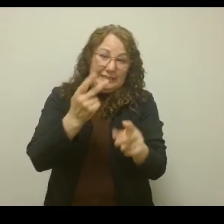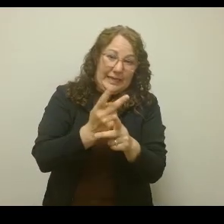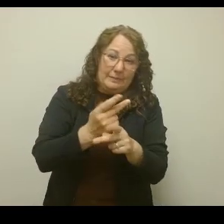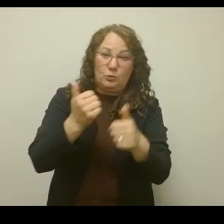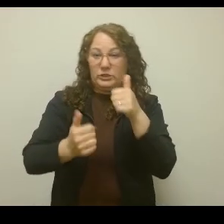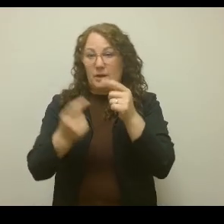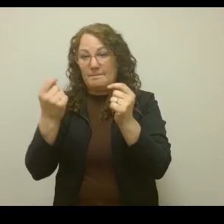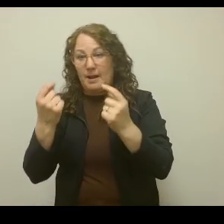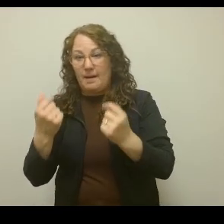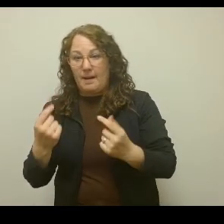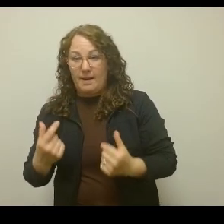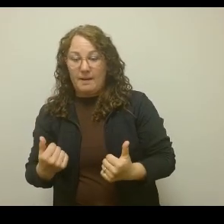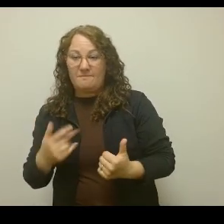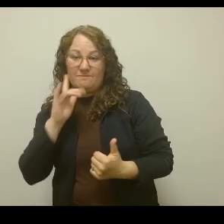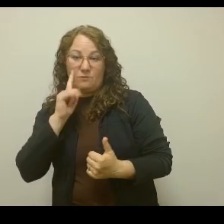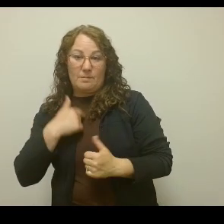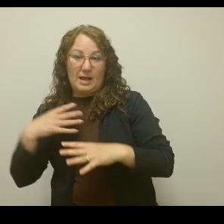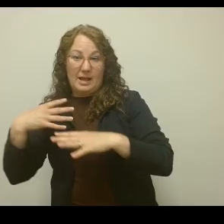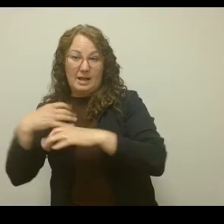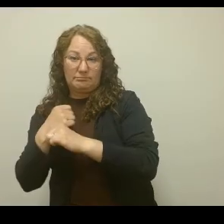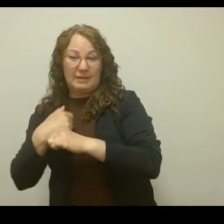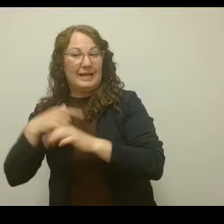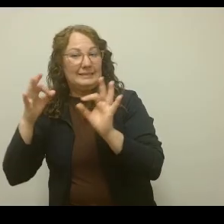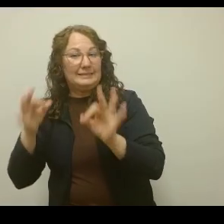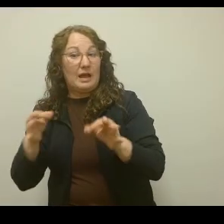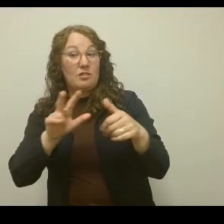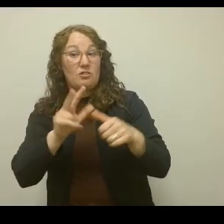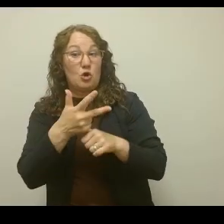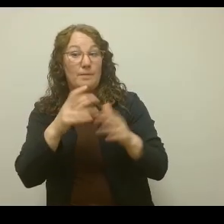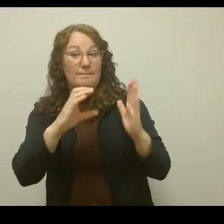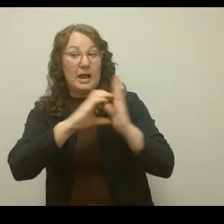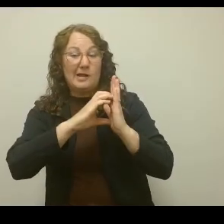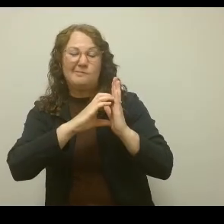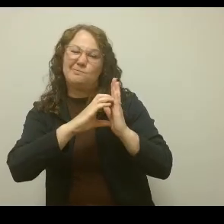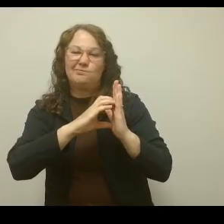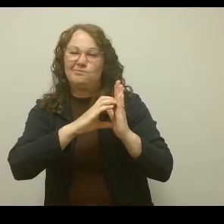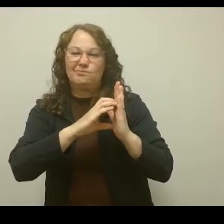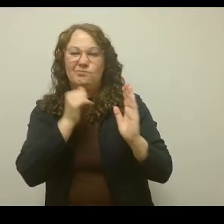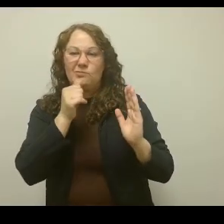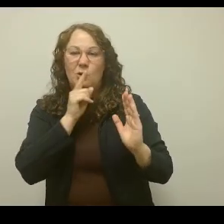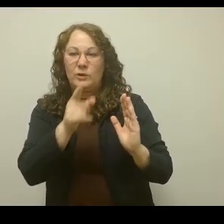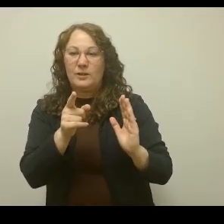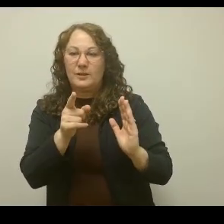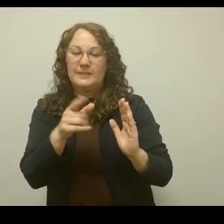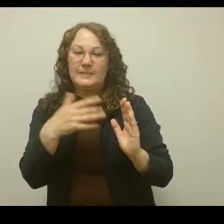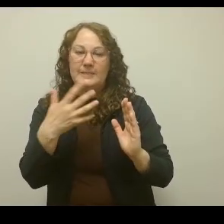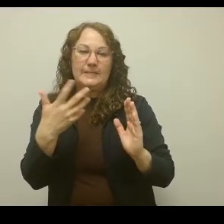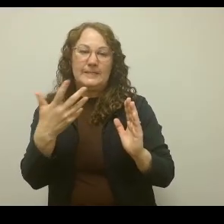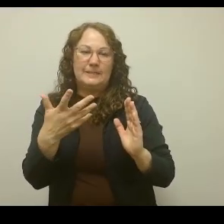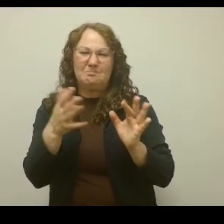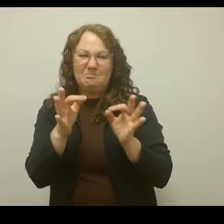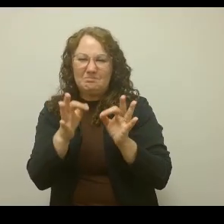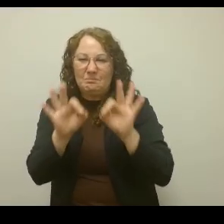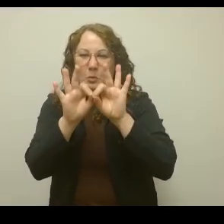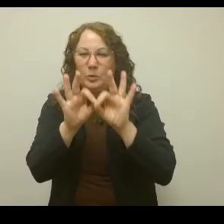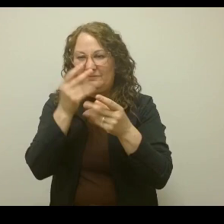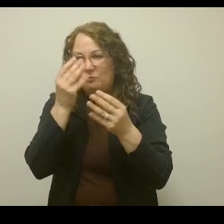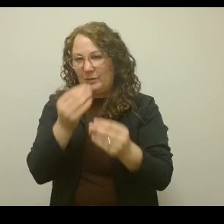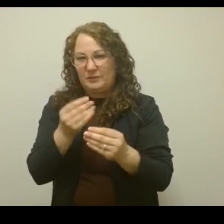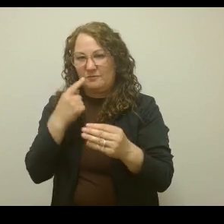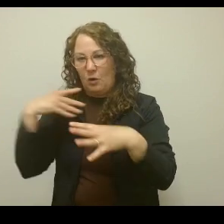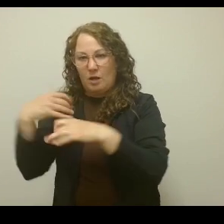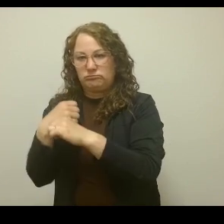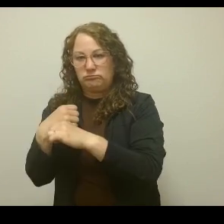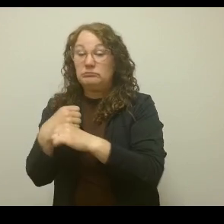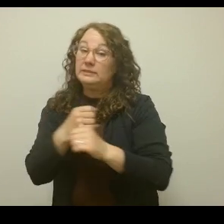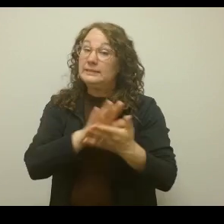to keep in my summary. And I've decided that third paragraph does not contain key information. Again, it's